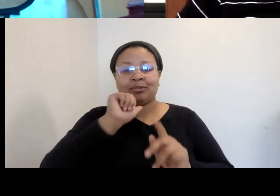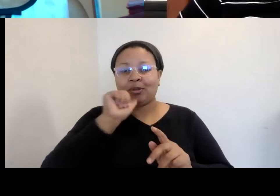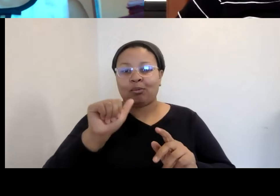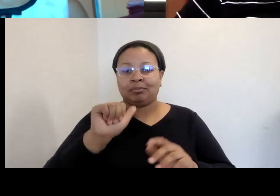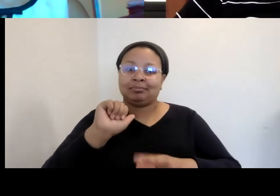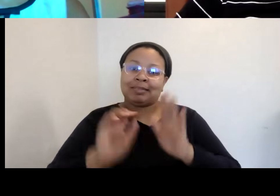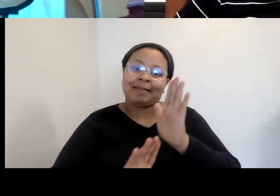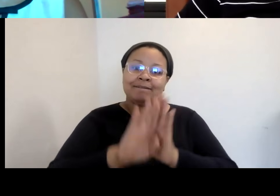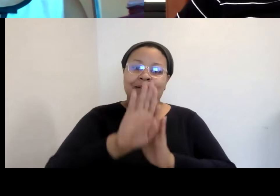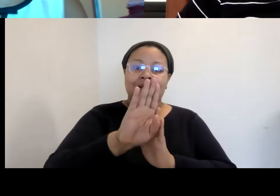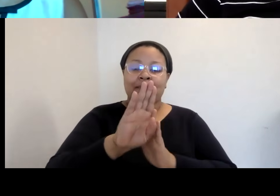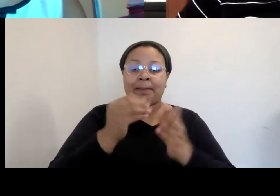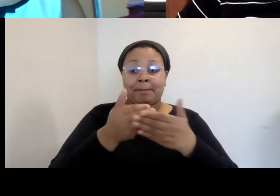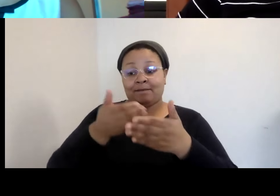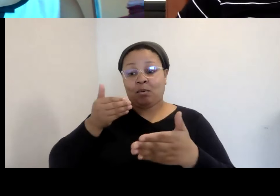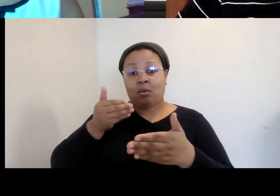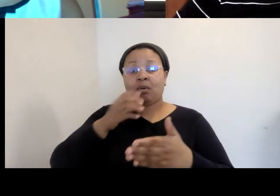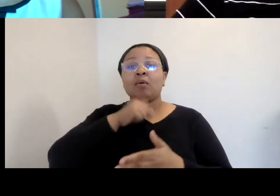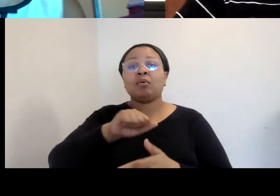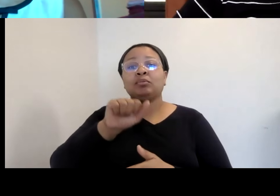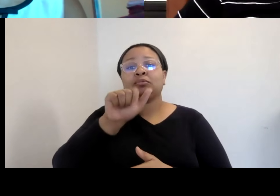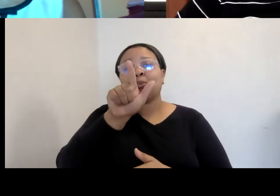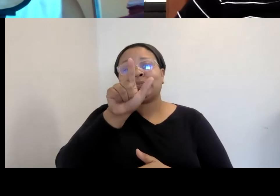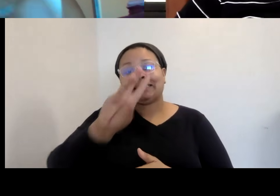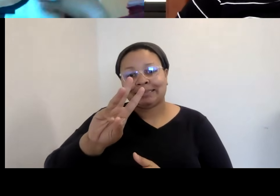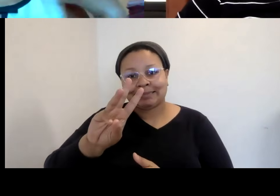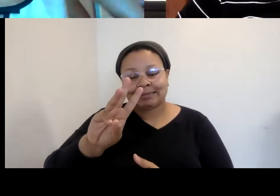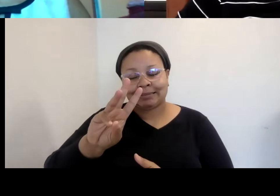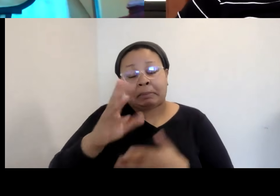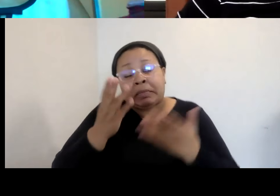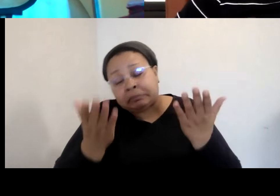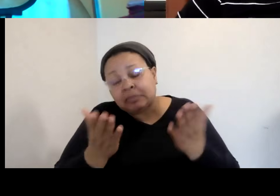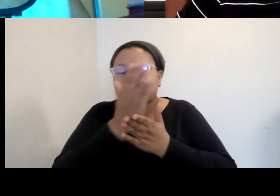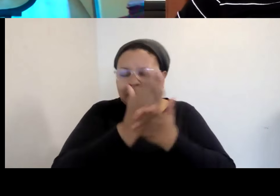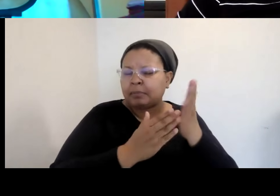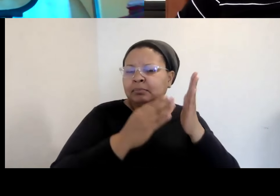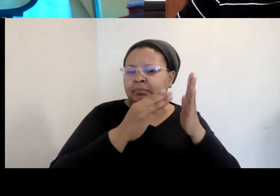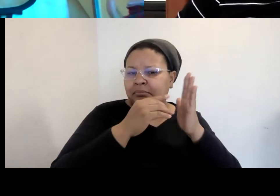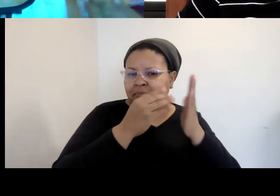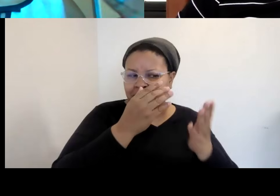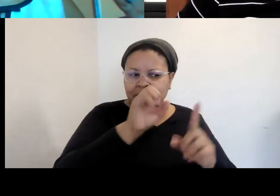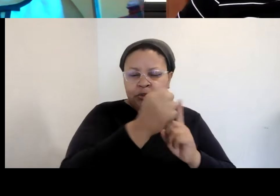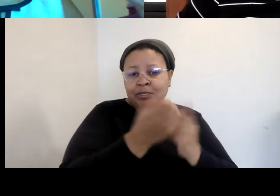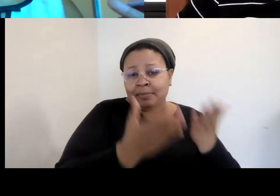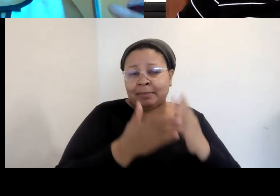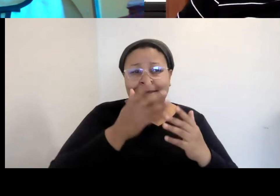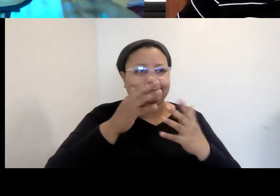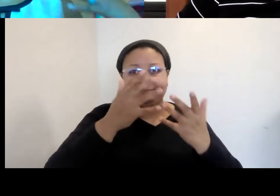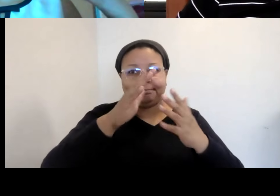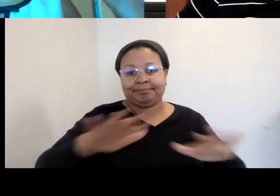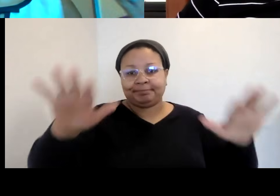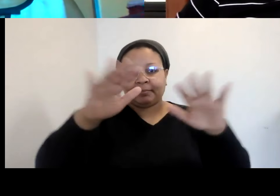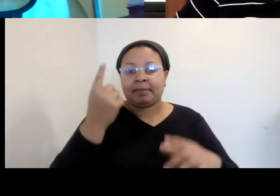26. I'm not saying that it's not likely, and there's not cases out there where that hasn't happened. So people just have to remember that there's